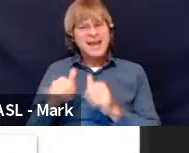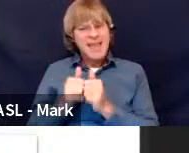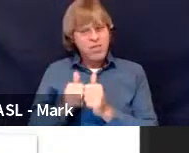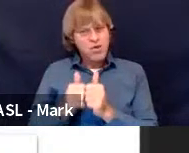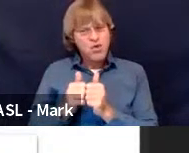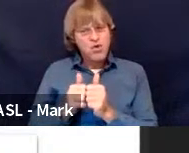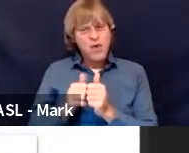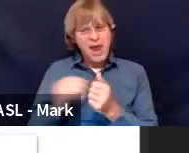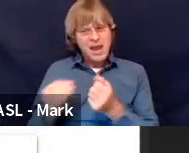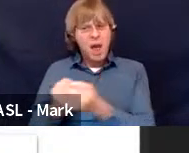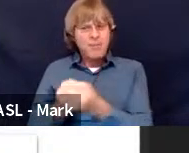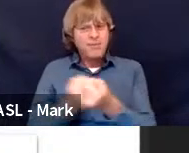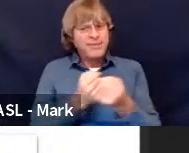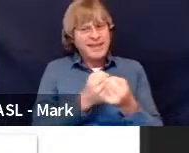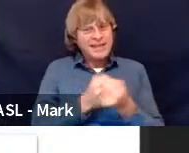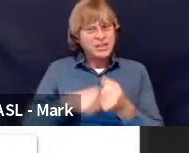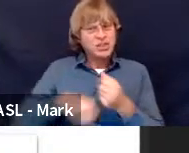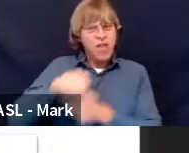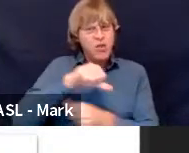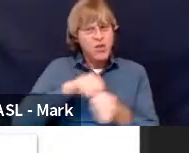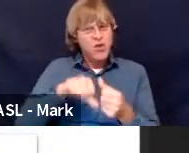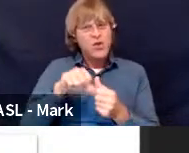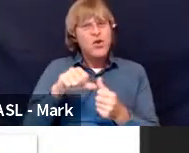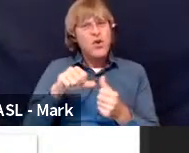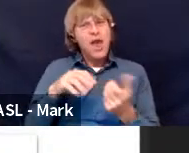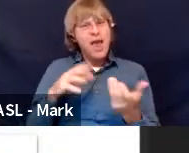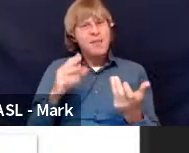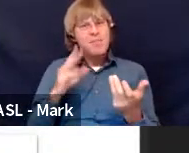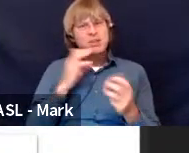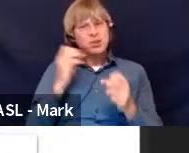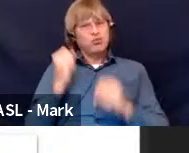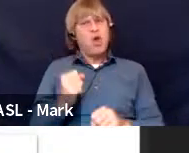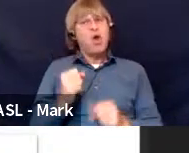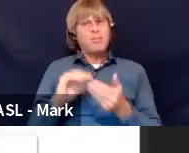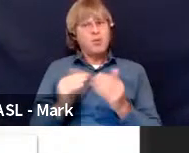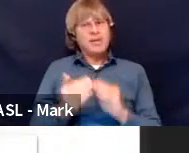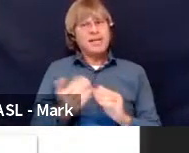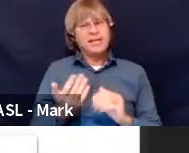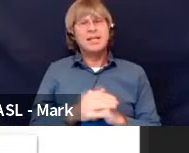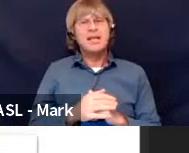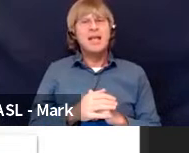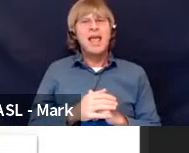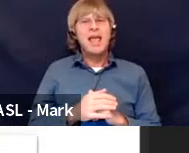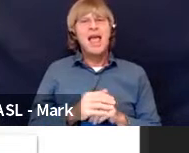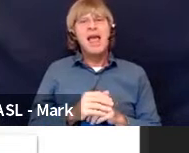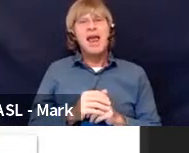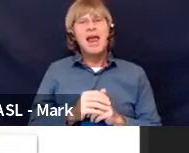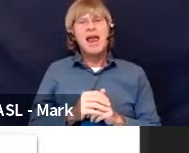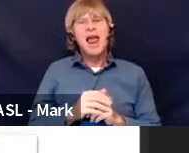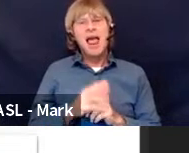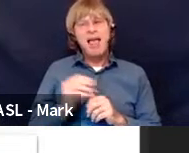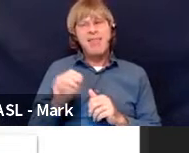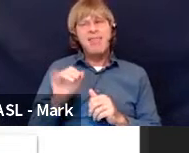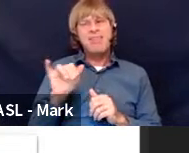and uplifting each other and being a stronger community. And